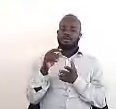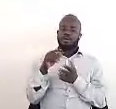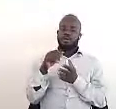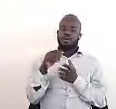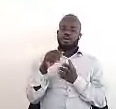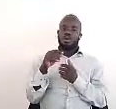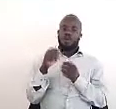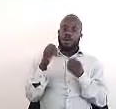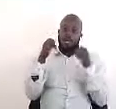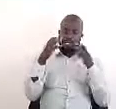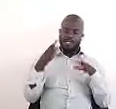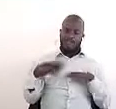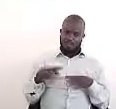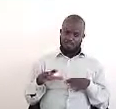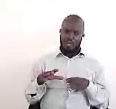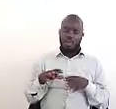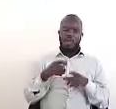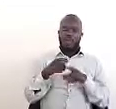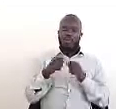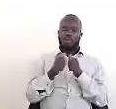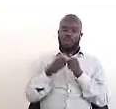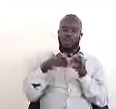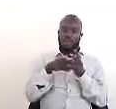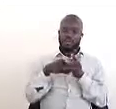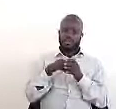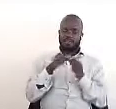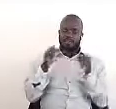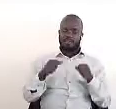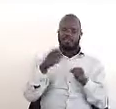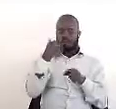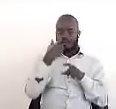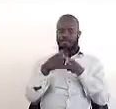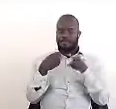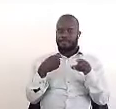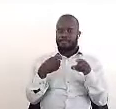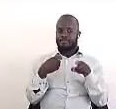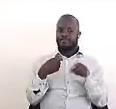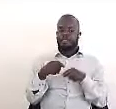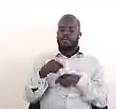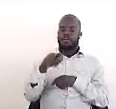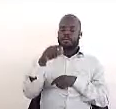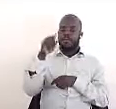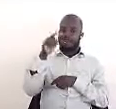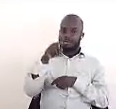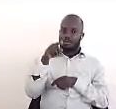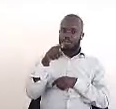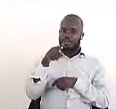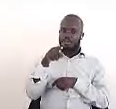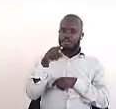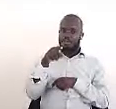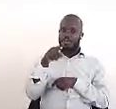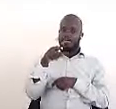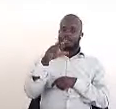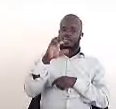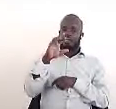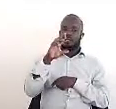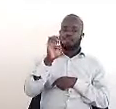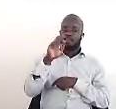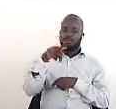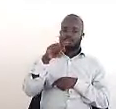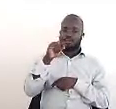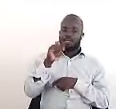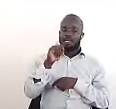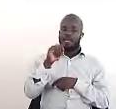only people with weakened immune systems get sick from it. So this is a protozoa. This is Cryptosporidiosis,